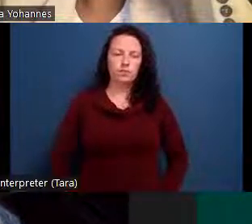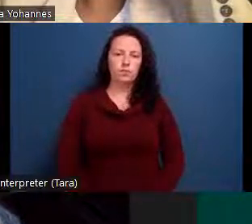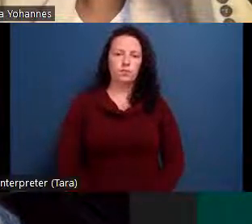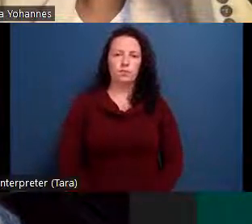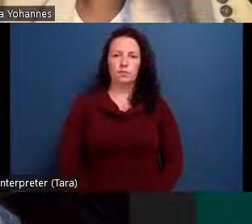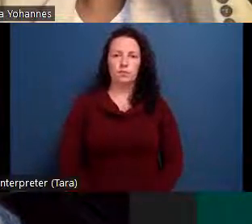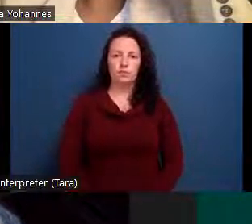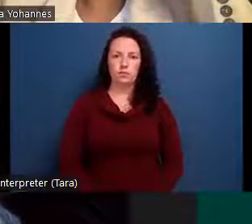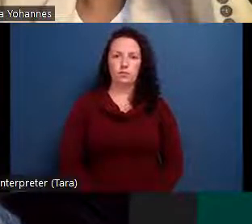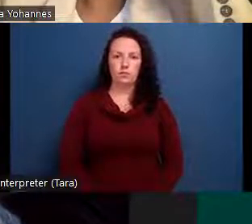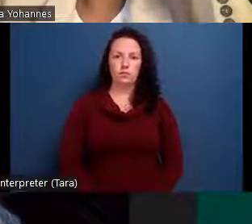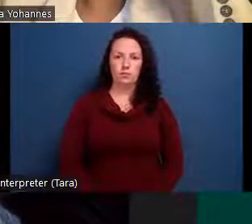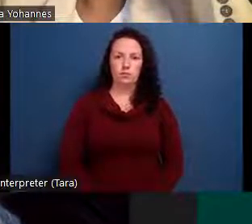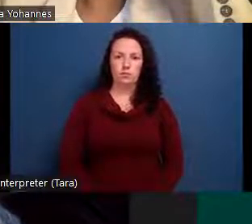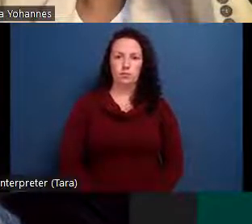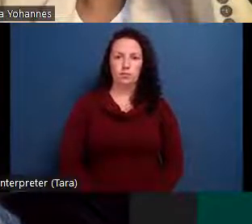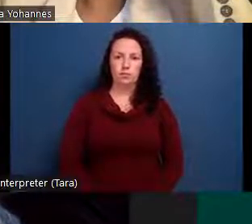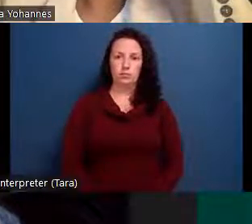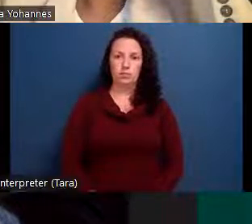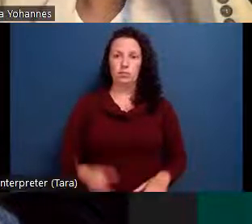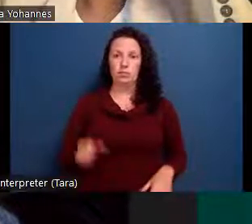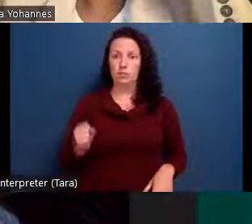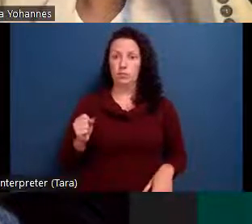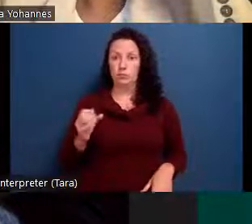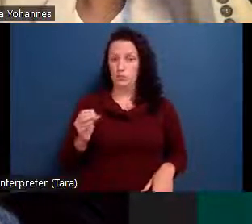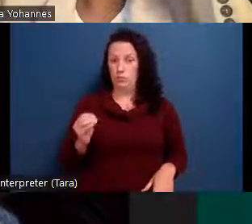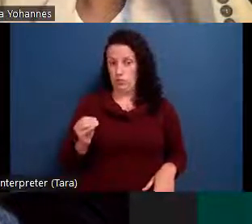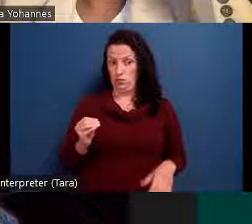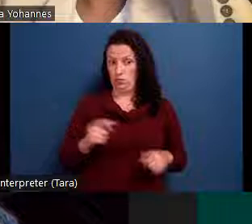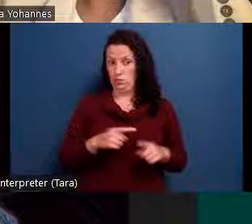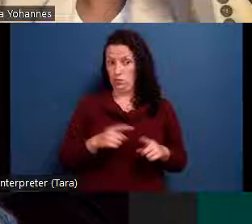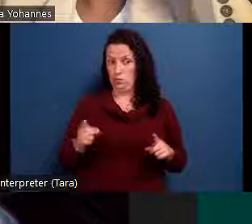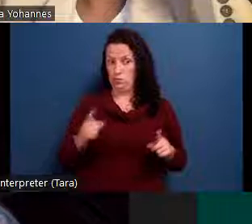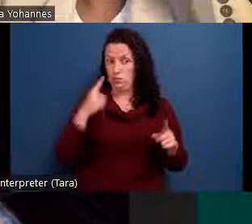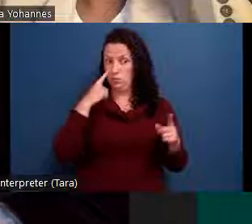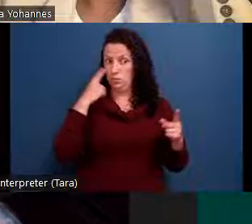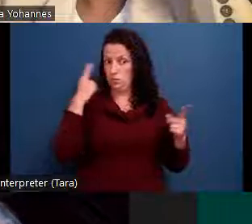So then, do we have consensus on accepting this document?